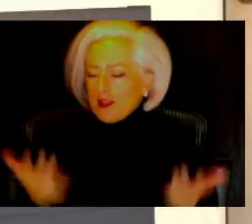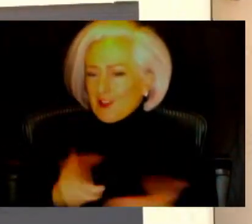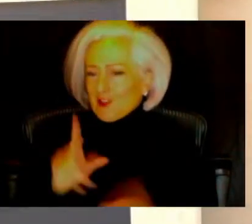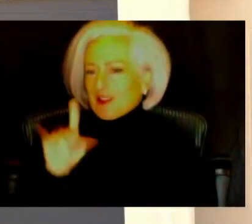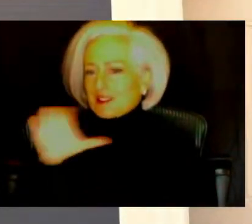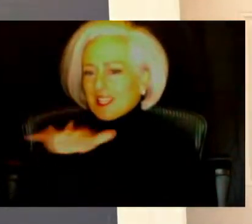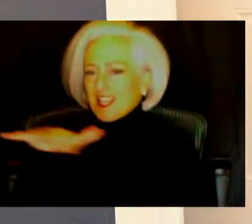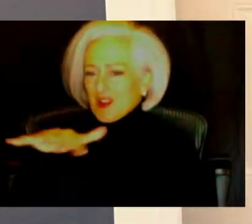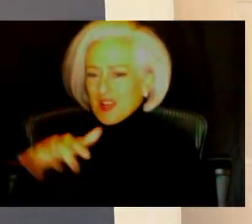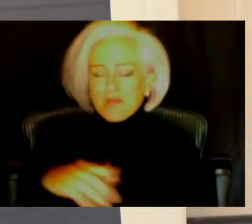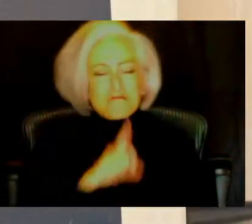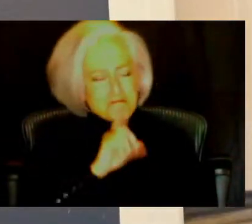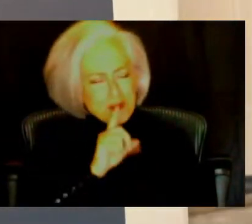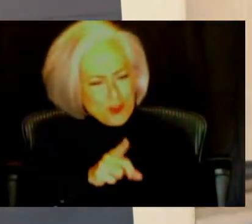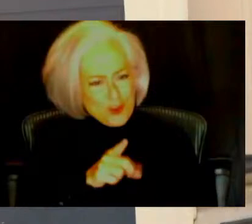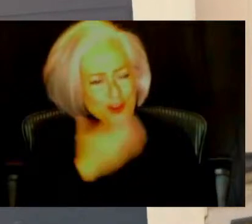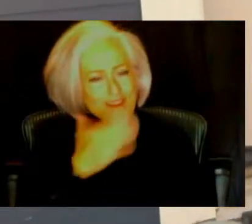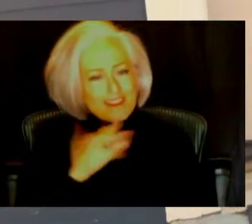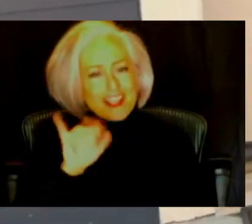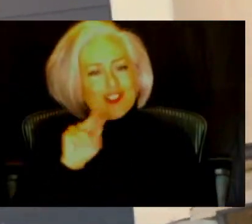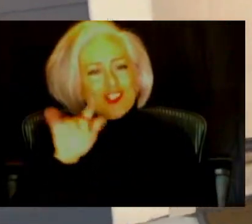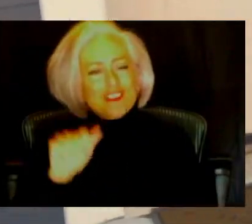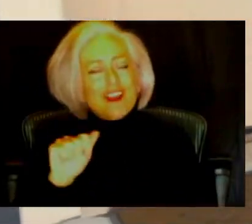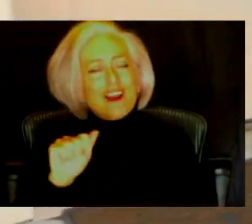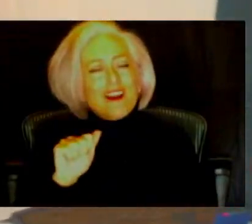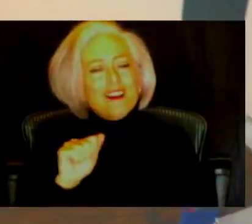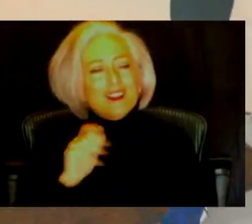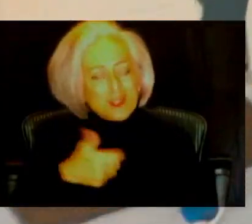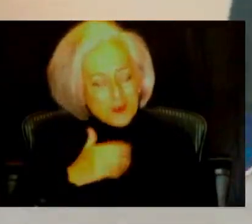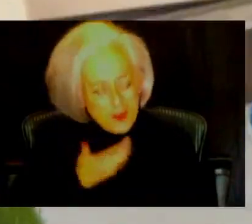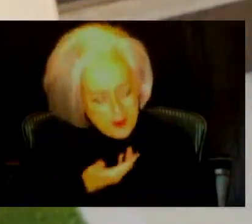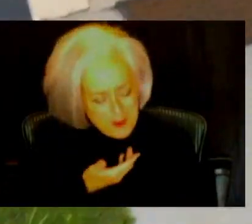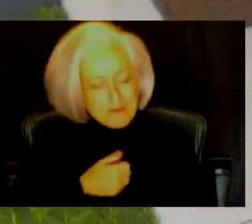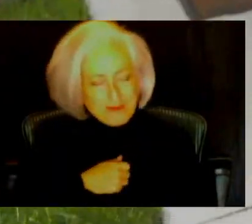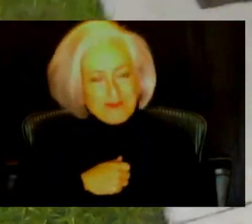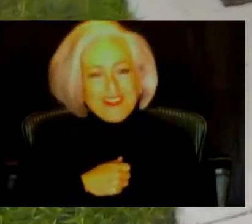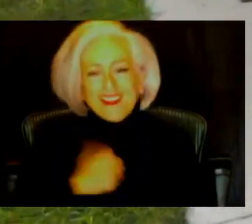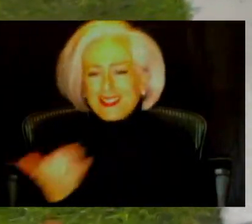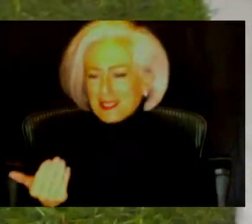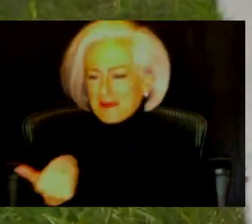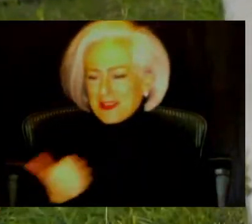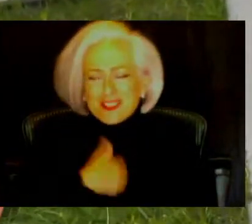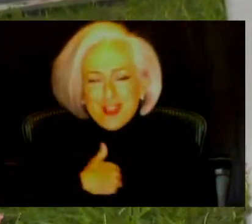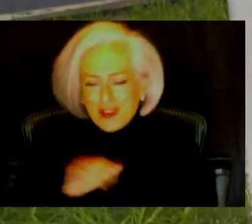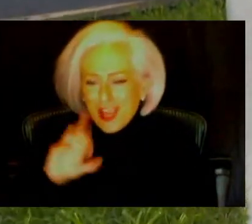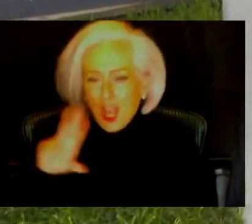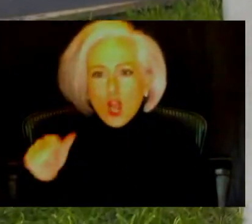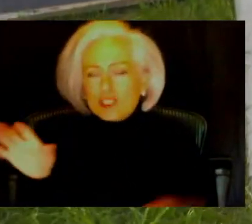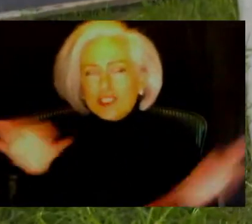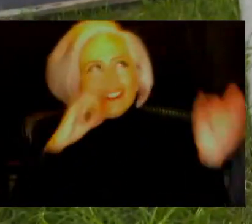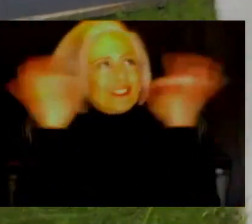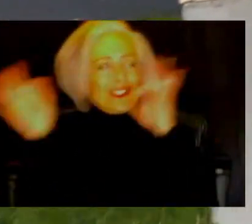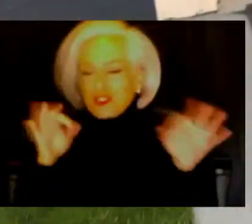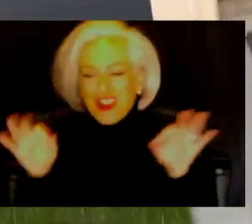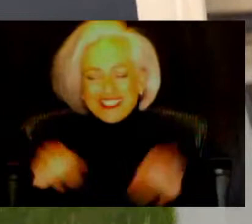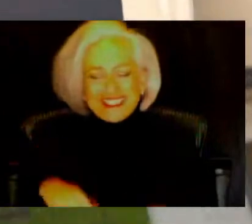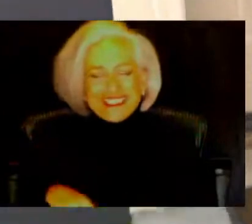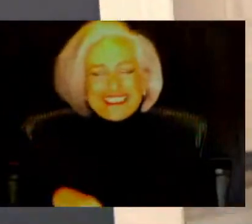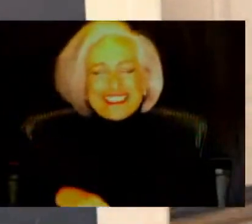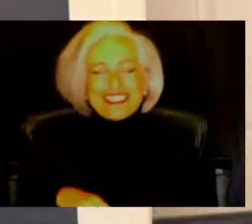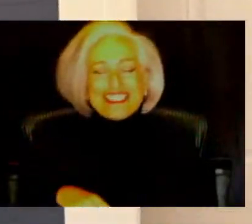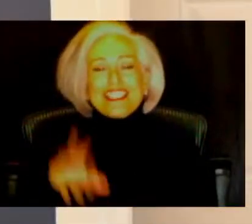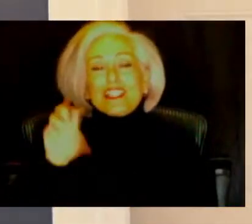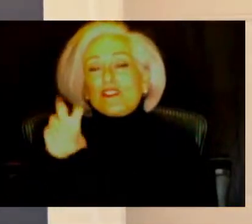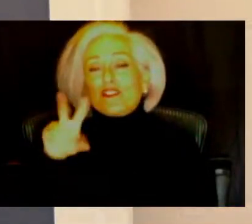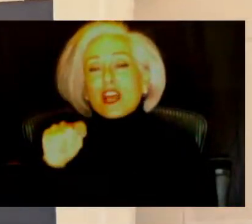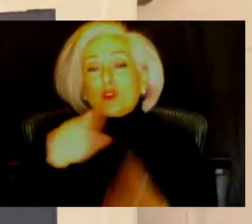Yeah, sure, absolutely. Thanks, Jessica, and you're welcome. Come here, buddy. Sorry, Archie, get distracted a little bit. So, Veterans Community Project